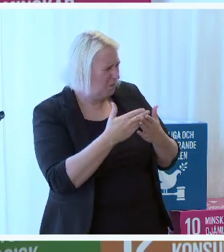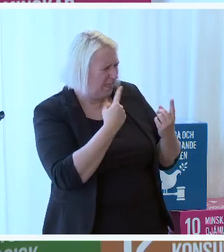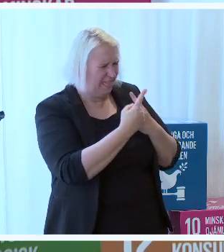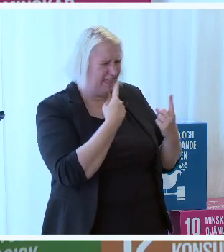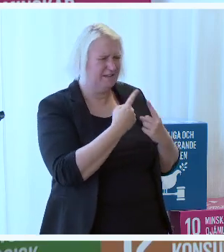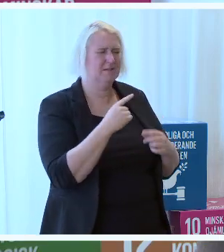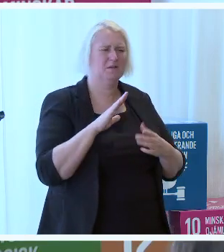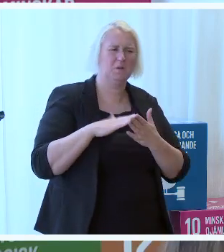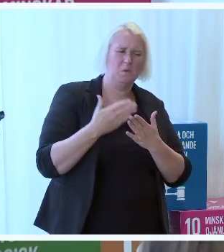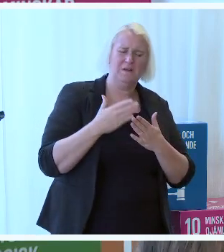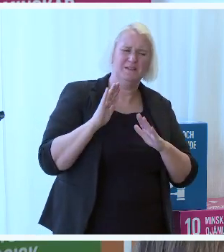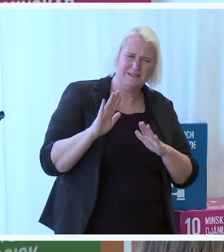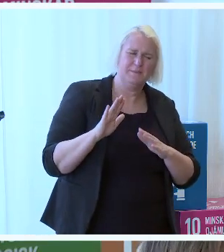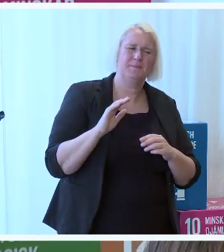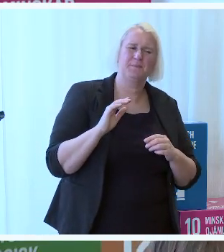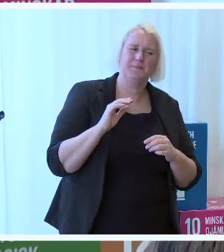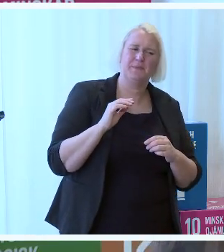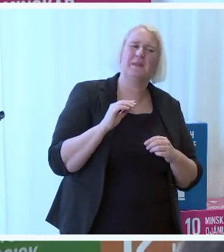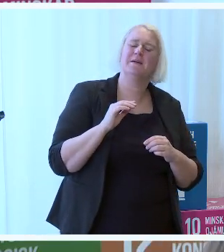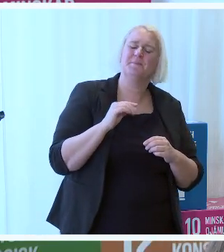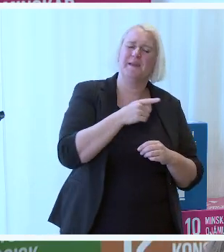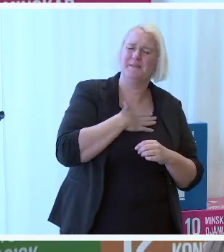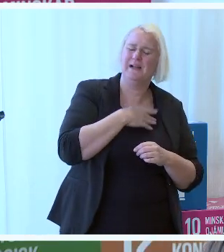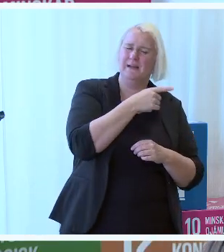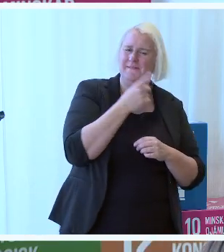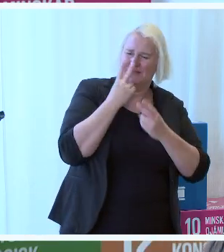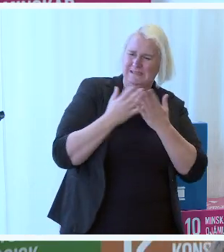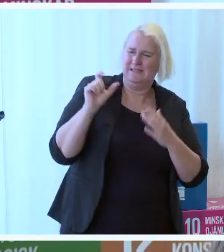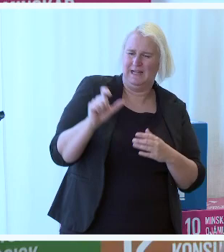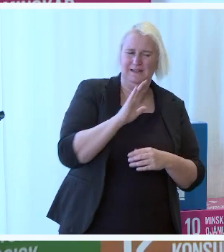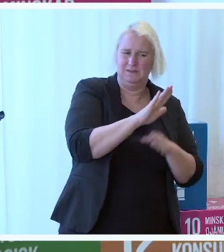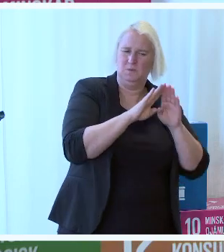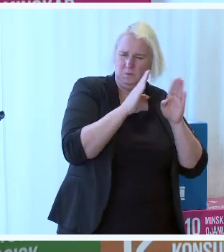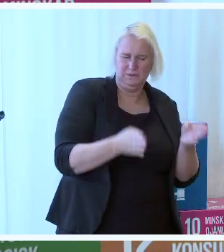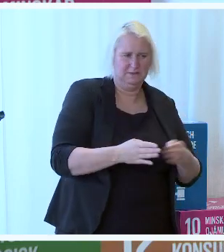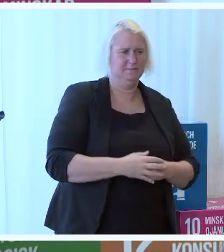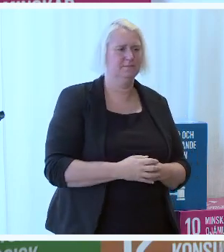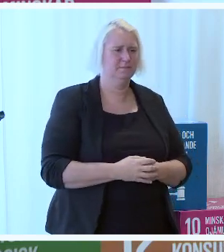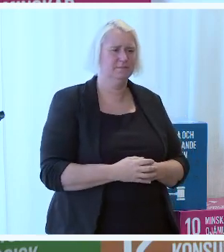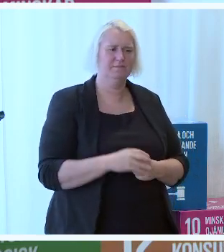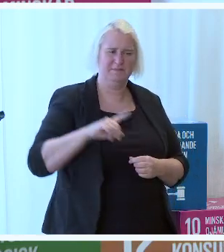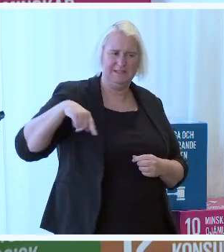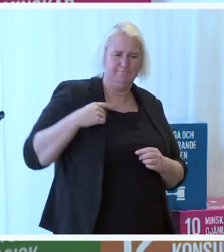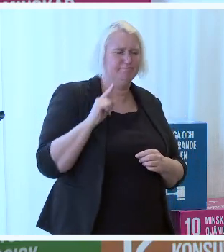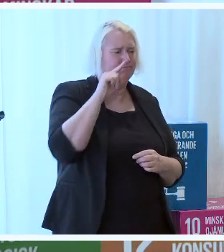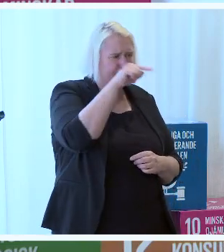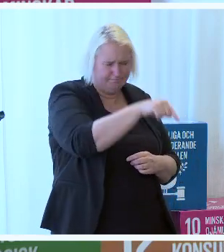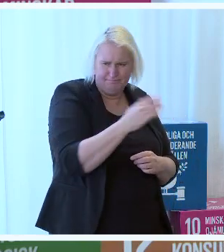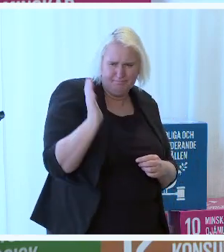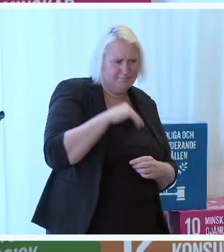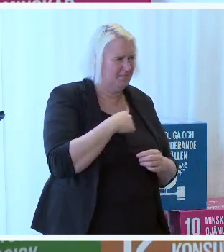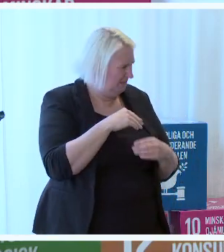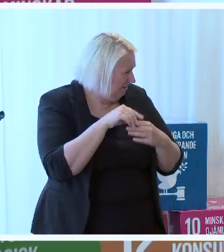said she wants to take us to her house and compound. So she took me to her compound, and she went into her small house and came up